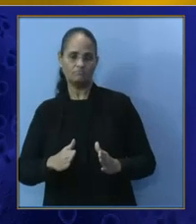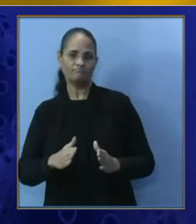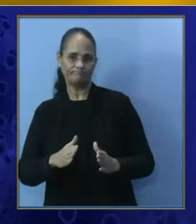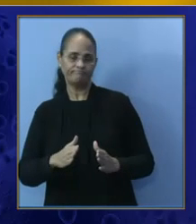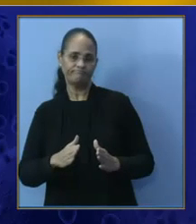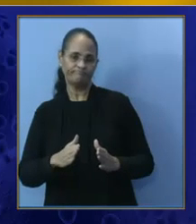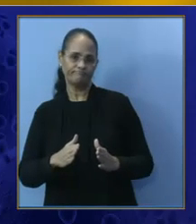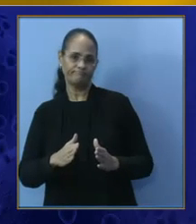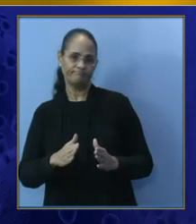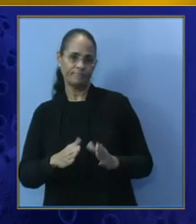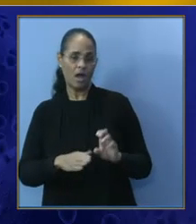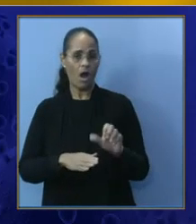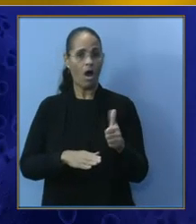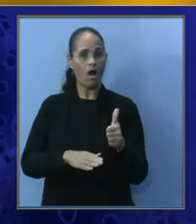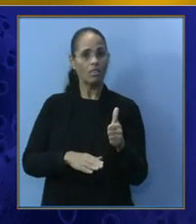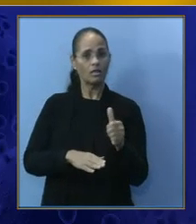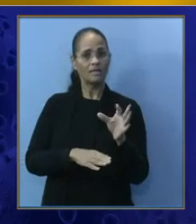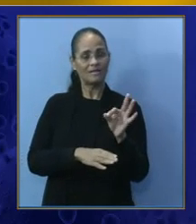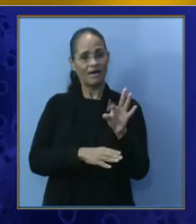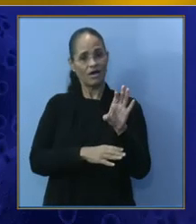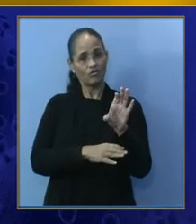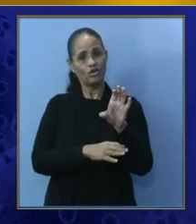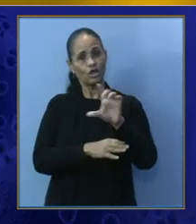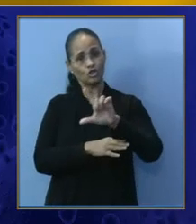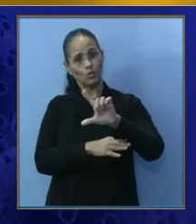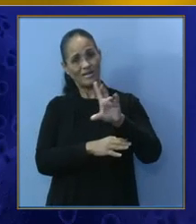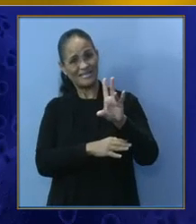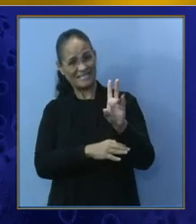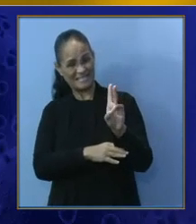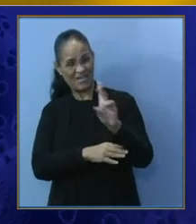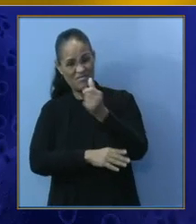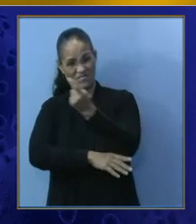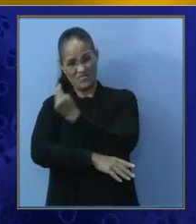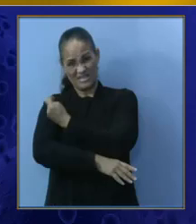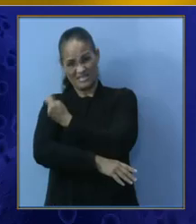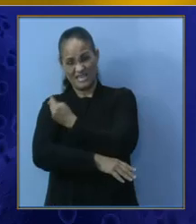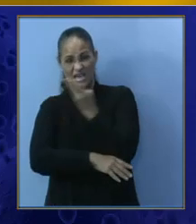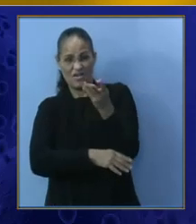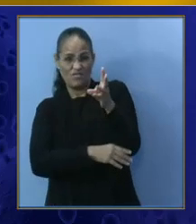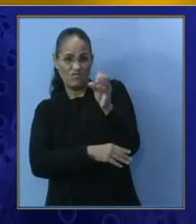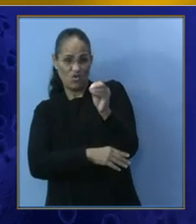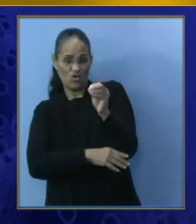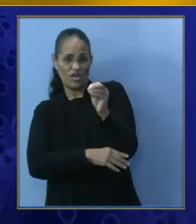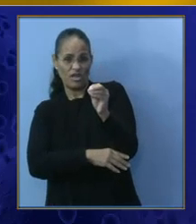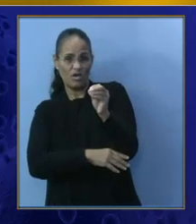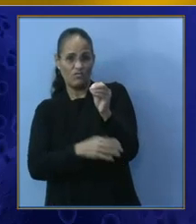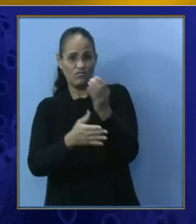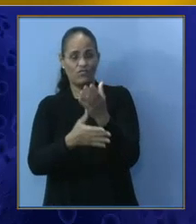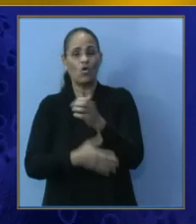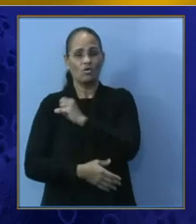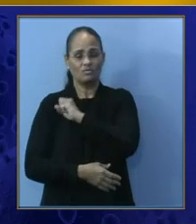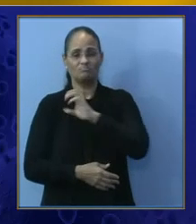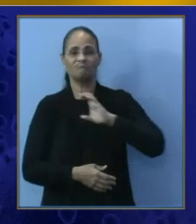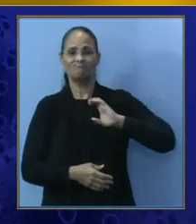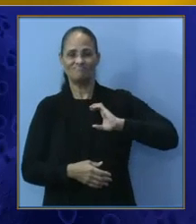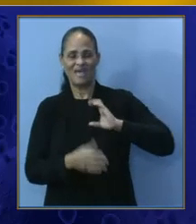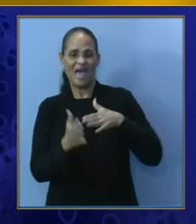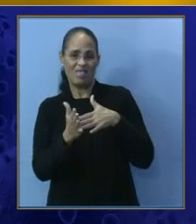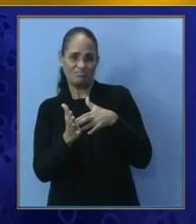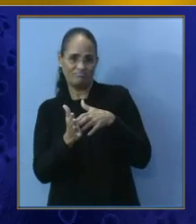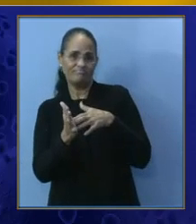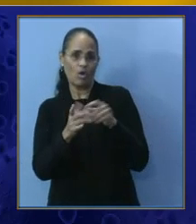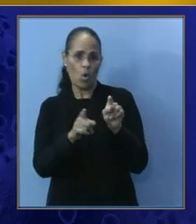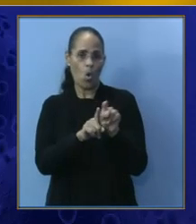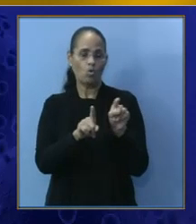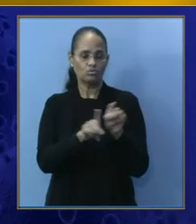facility. Of the remaining 927 vaccines, 40 were administered to the elderly, extremely clinically vulnerable,